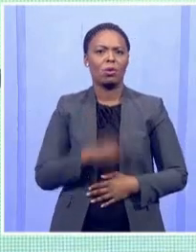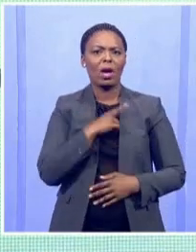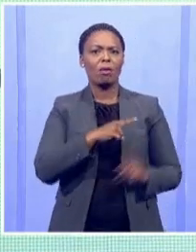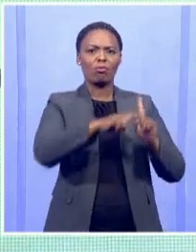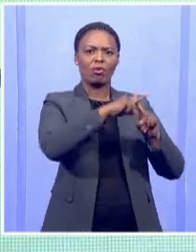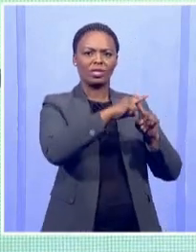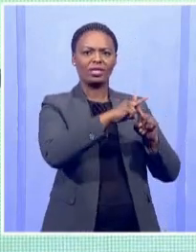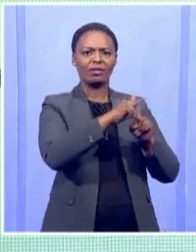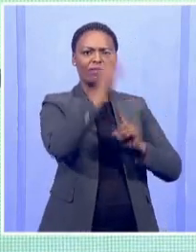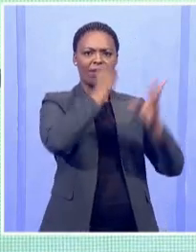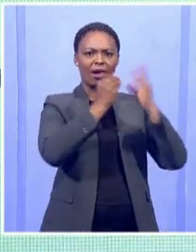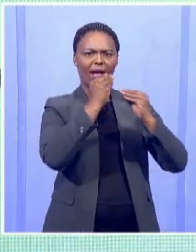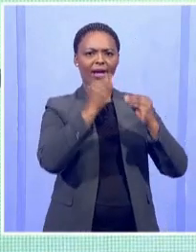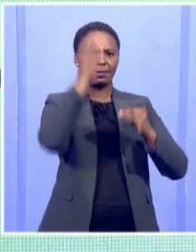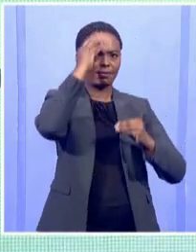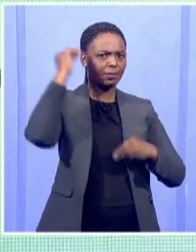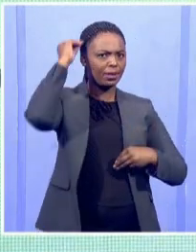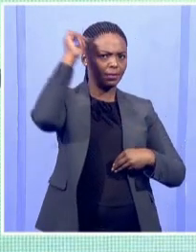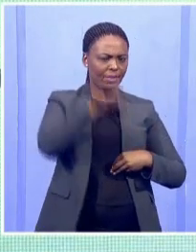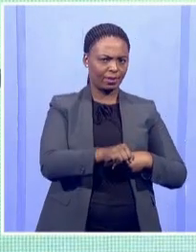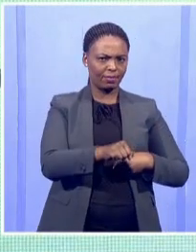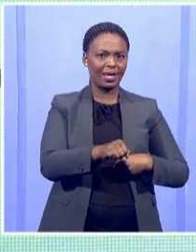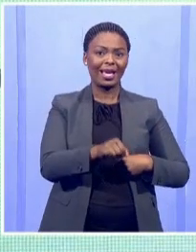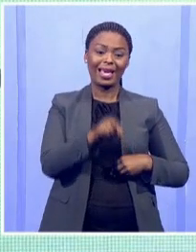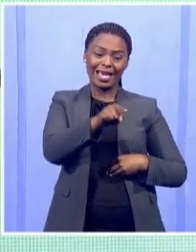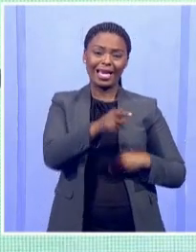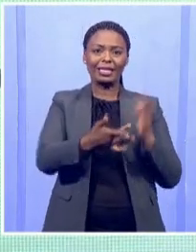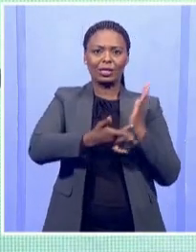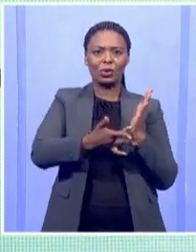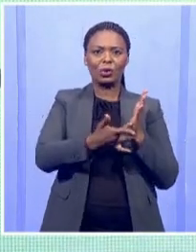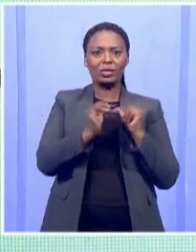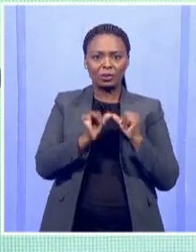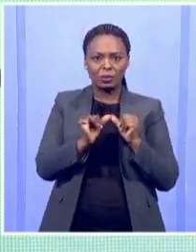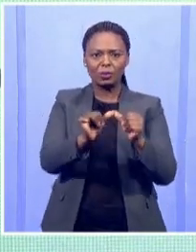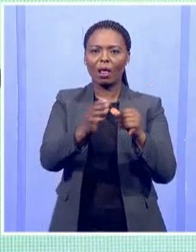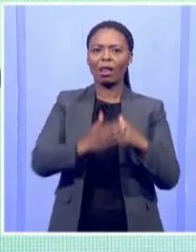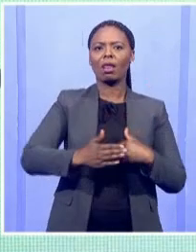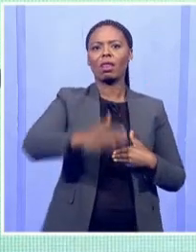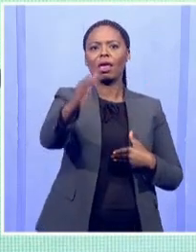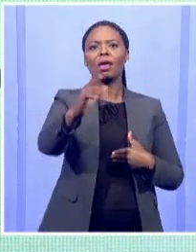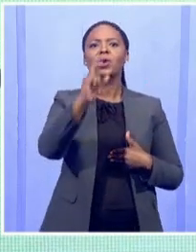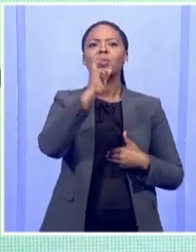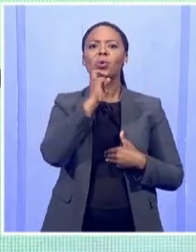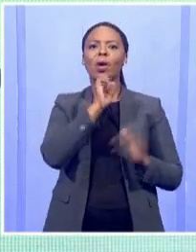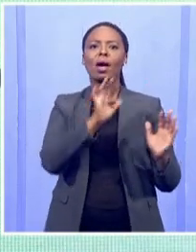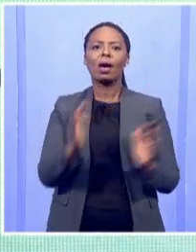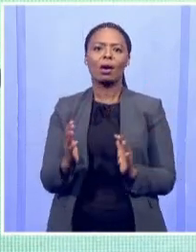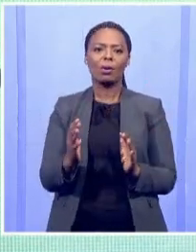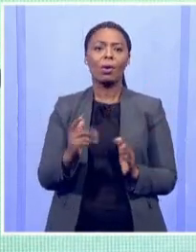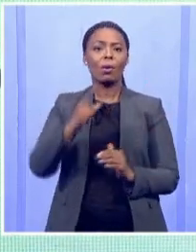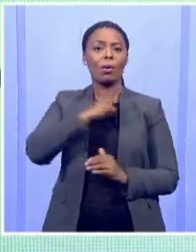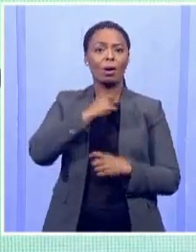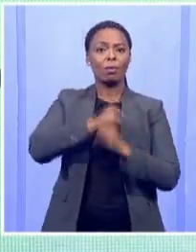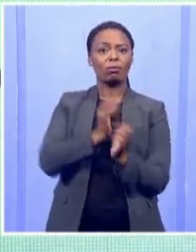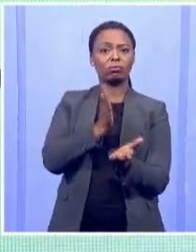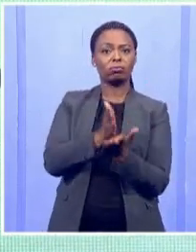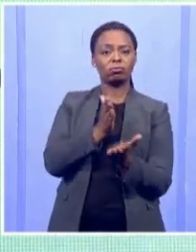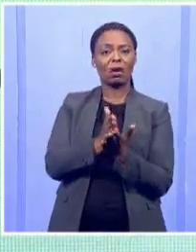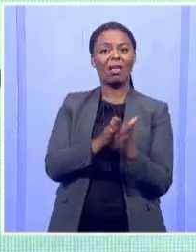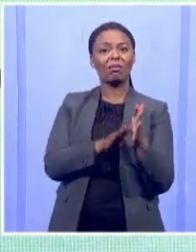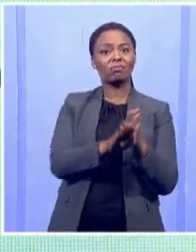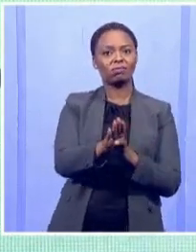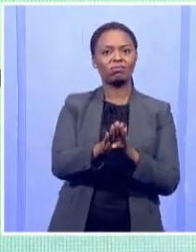lessons. How can we use the technology in making sure that we can improve